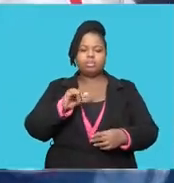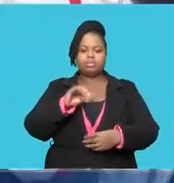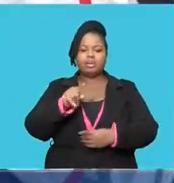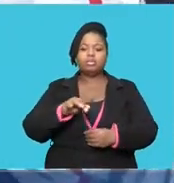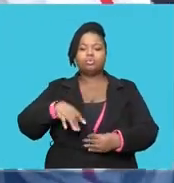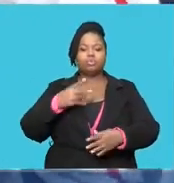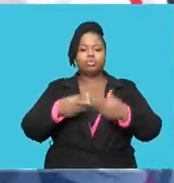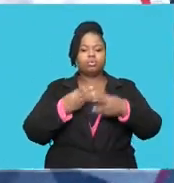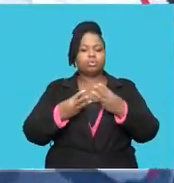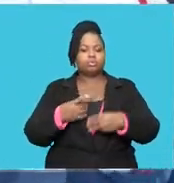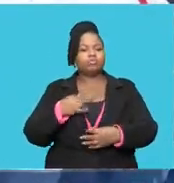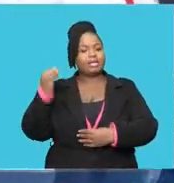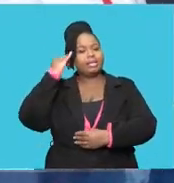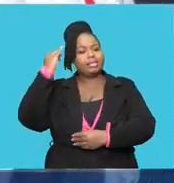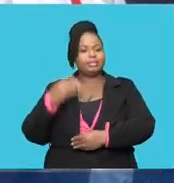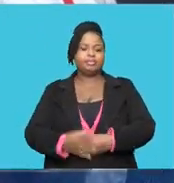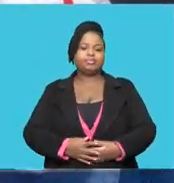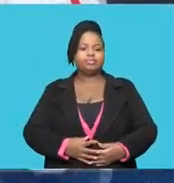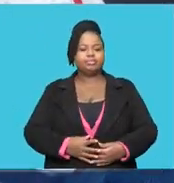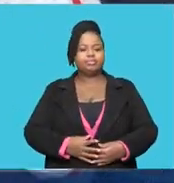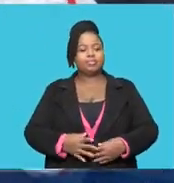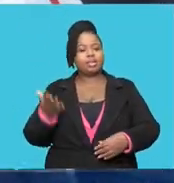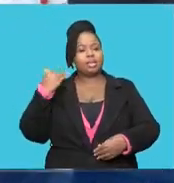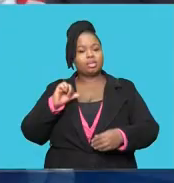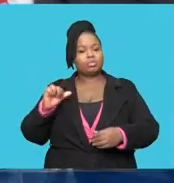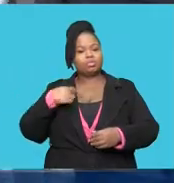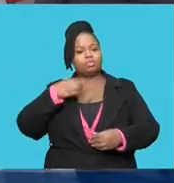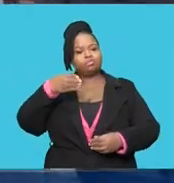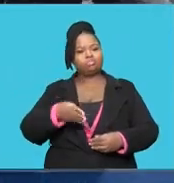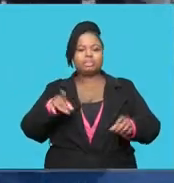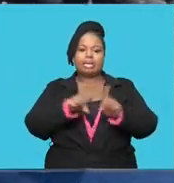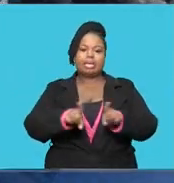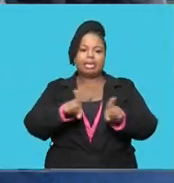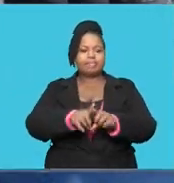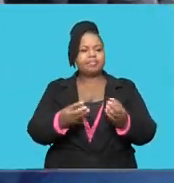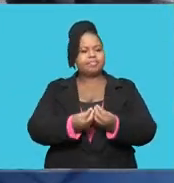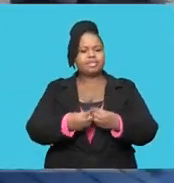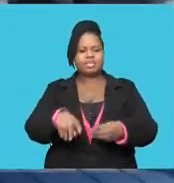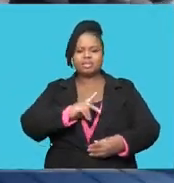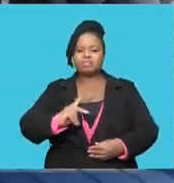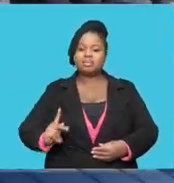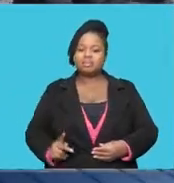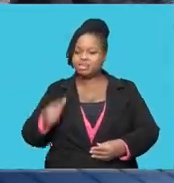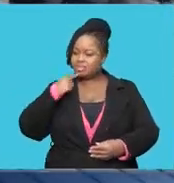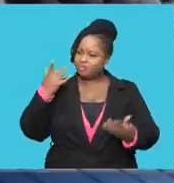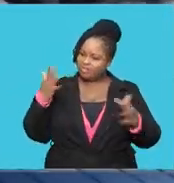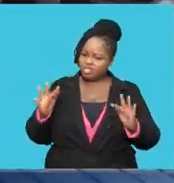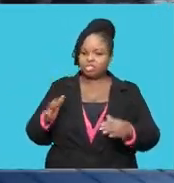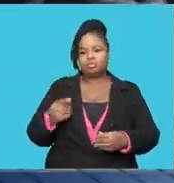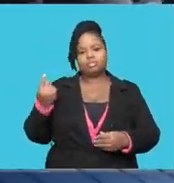job recruitment initiative. Last week we've been here, ne, fighting for same thing, and to assure Premier by himself,